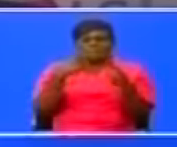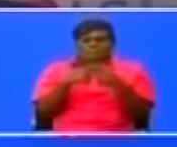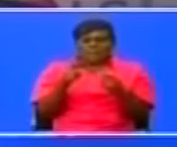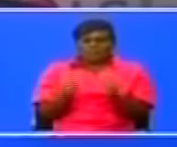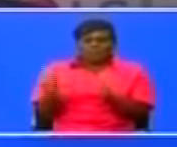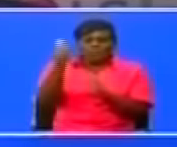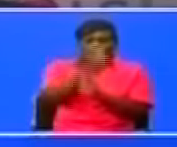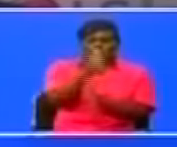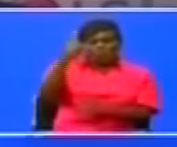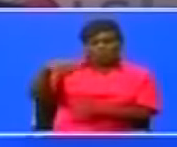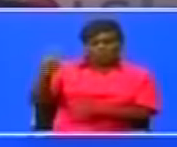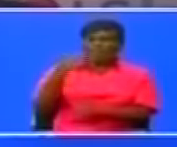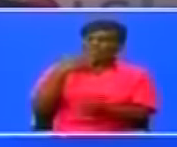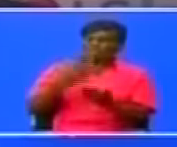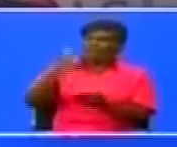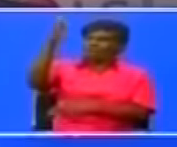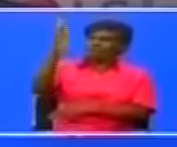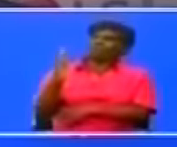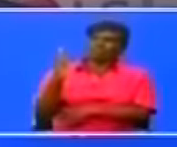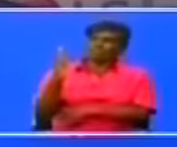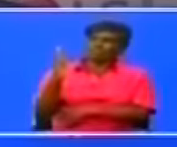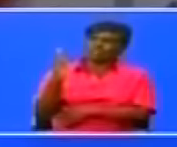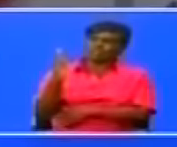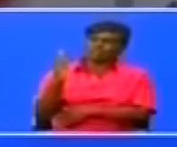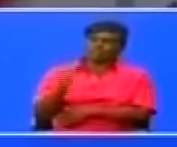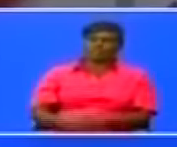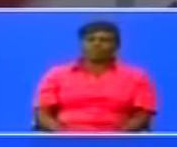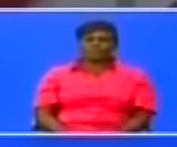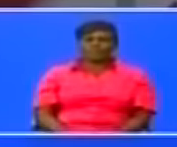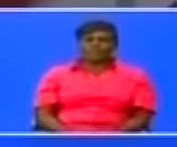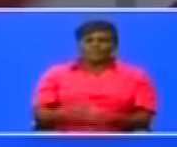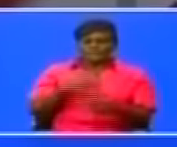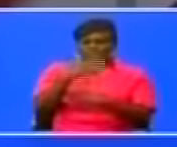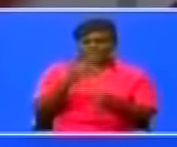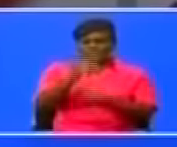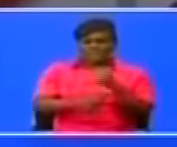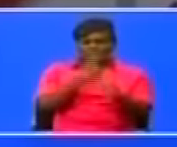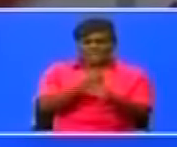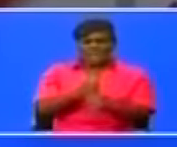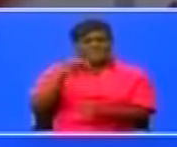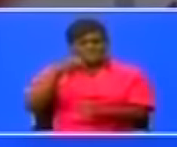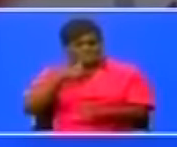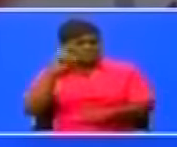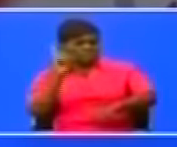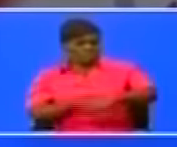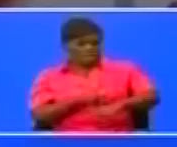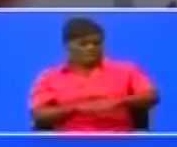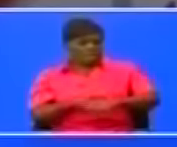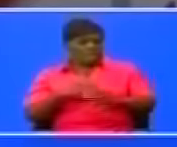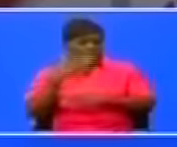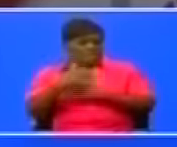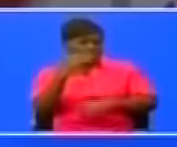magical victorious. Una thank to God. Na unaendelea kuwa kad. Next year ndio season nyingine mpya. Na next year